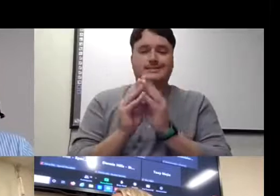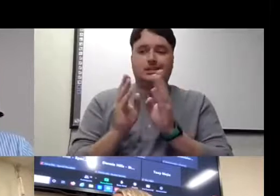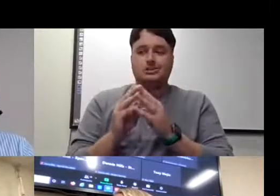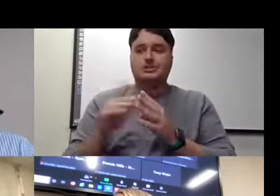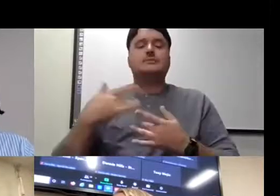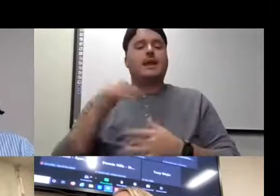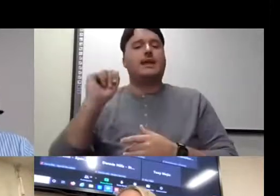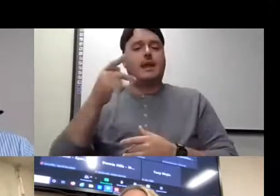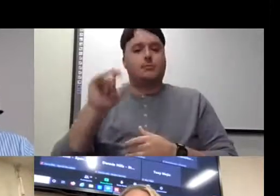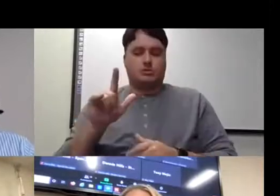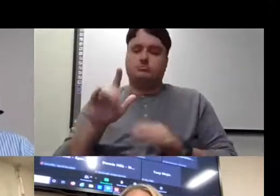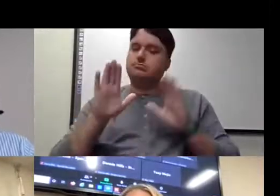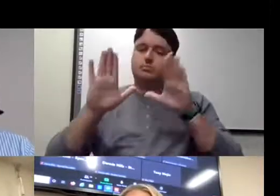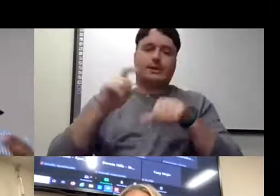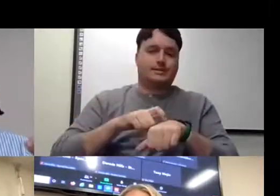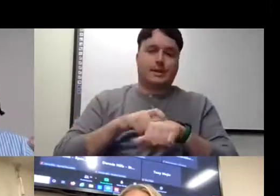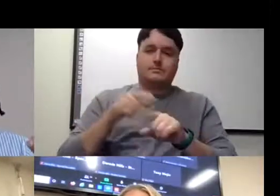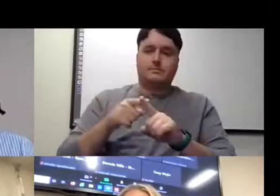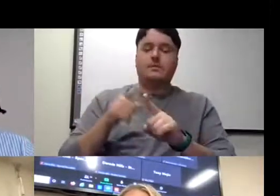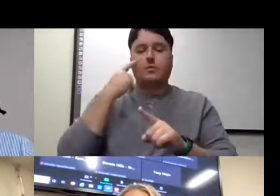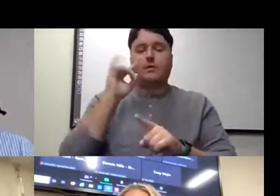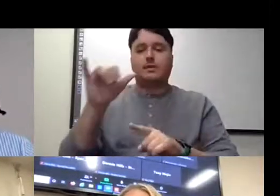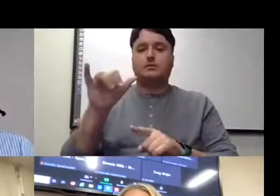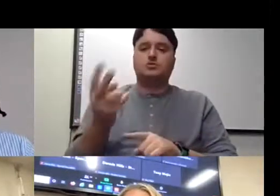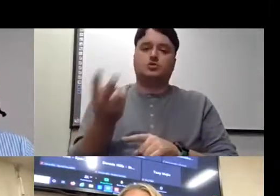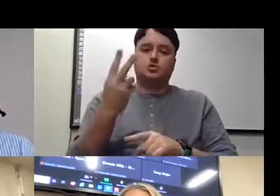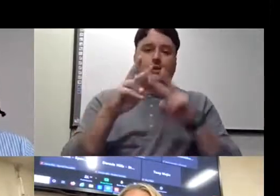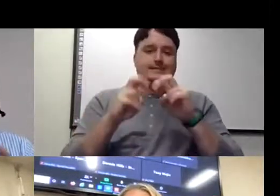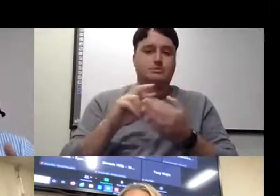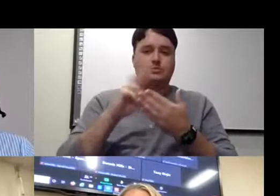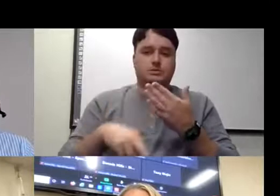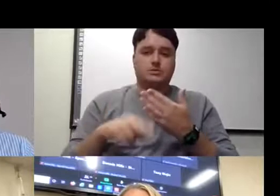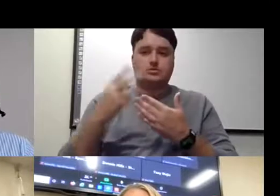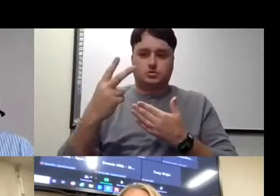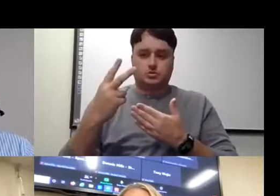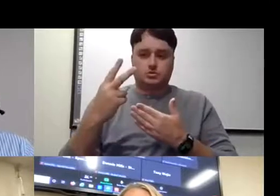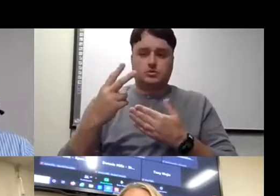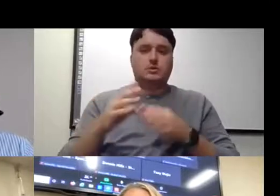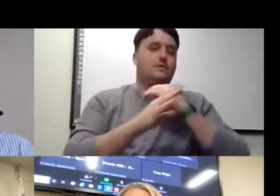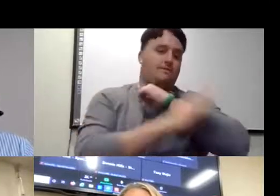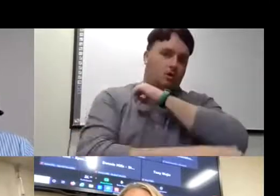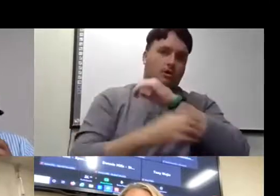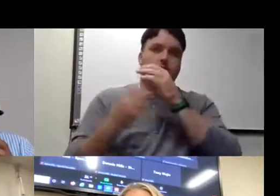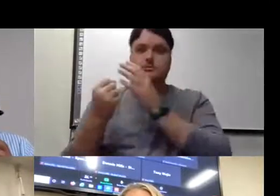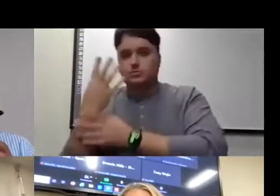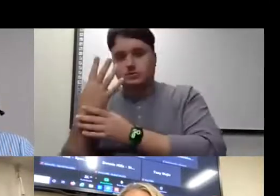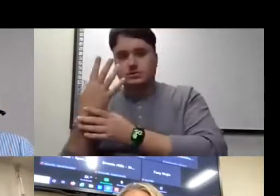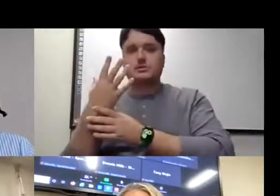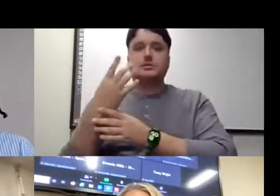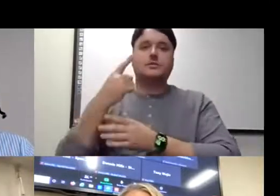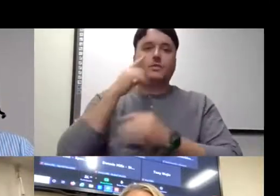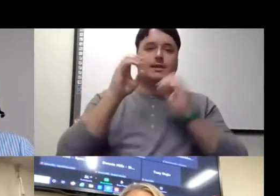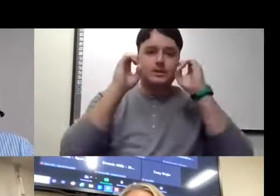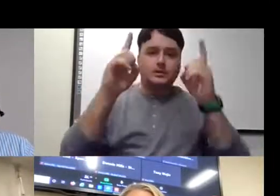during the school year to have those 2 assessment results, the fall and the spring, to have the